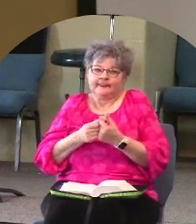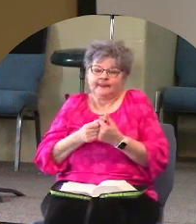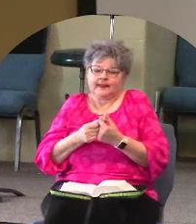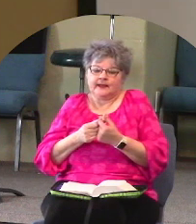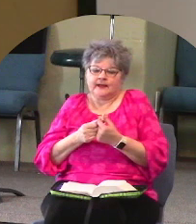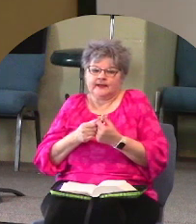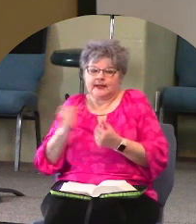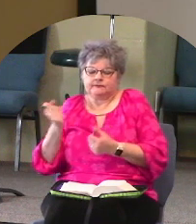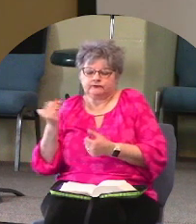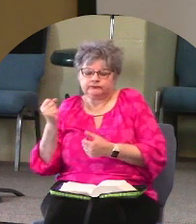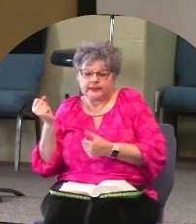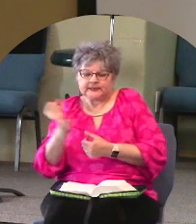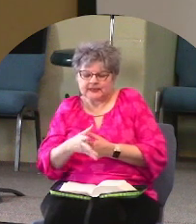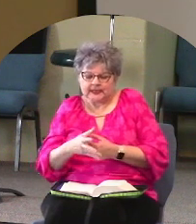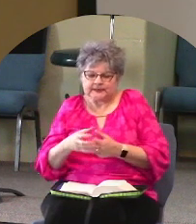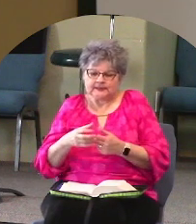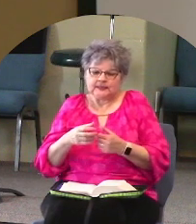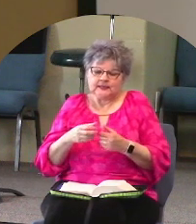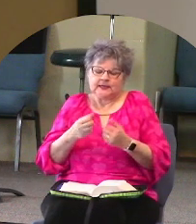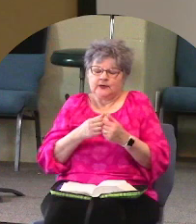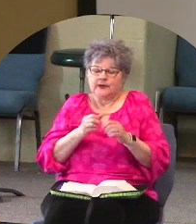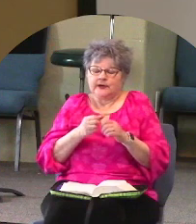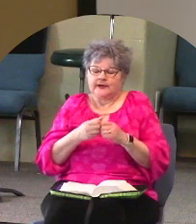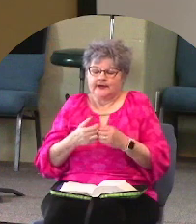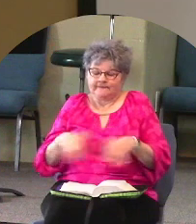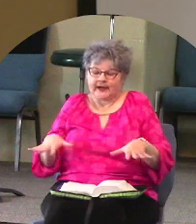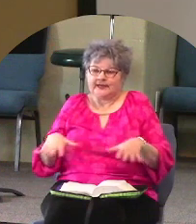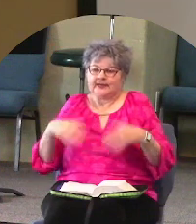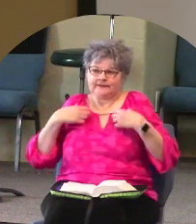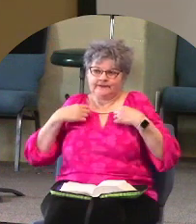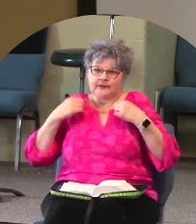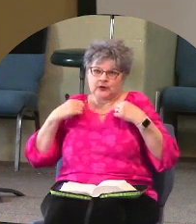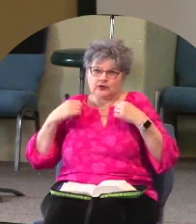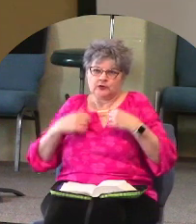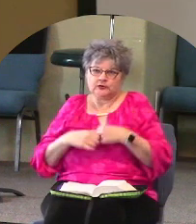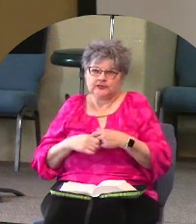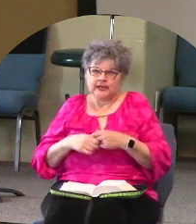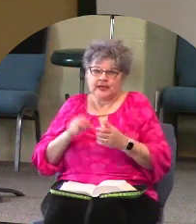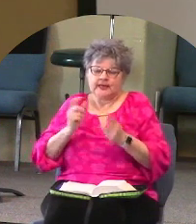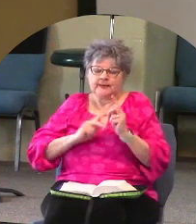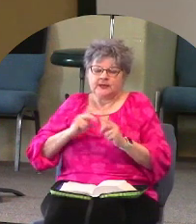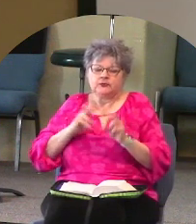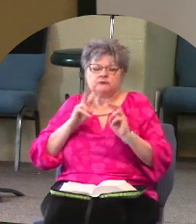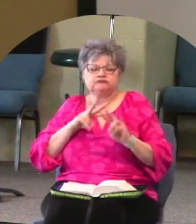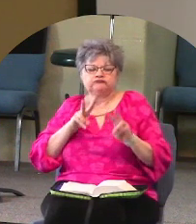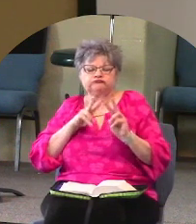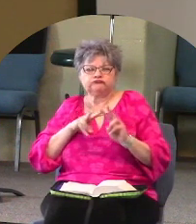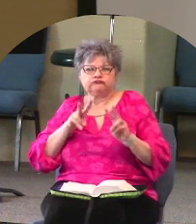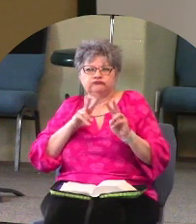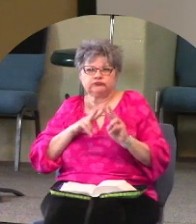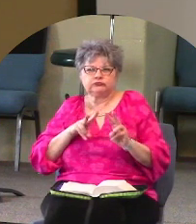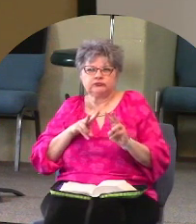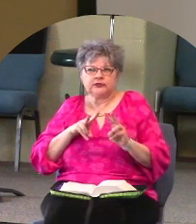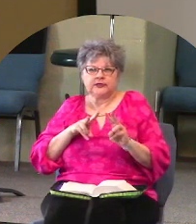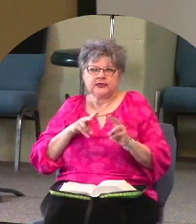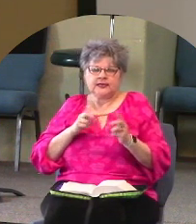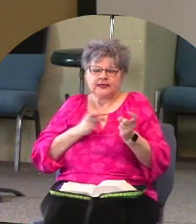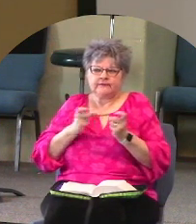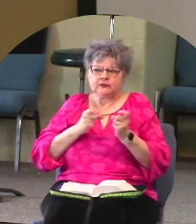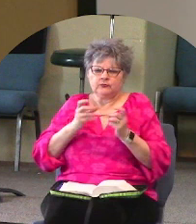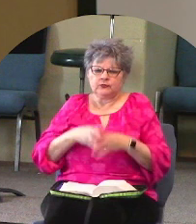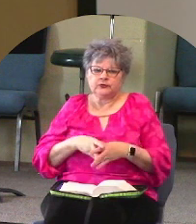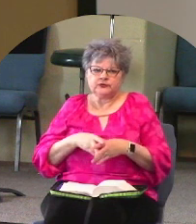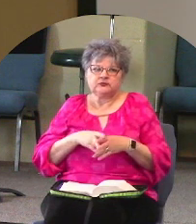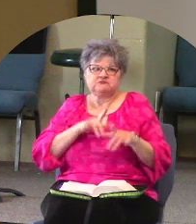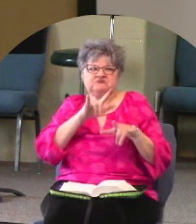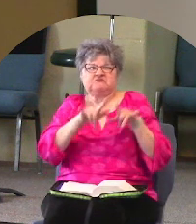cast lots, dividing up his garments among themselves. And the people stood by, looking on, and even the rulers were sneering at